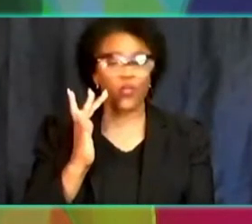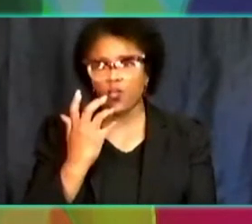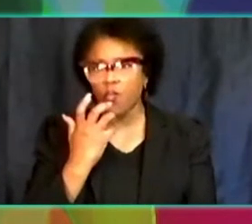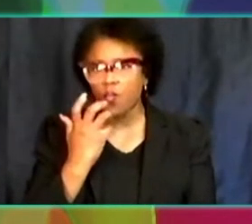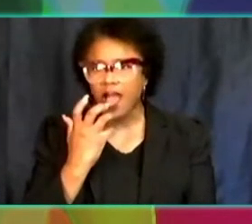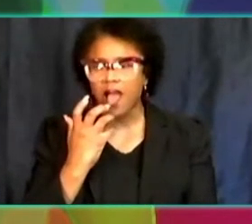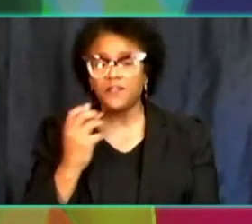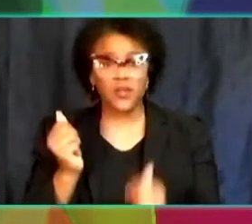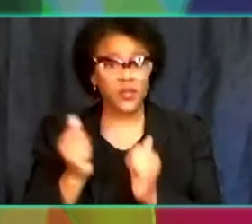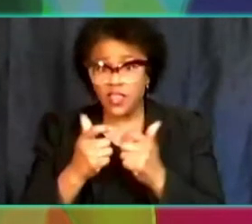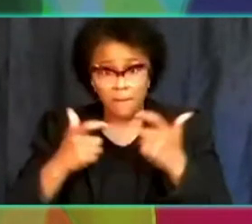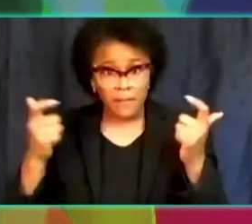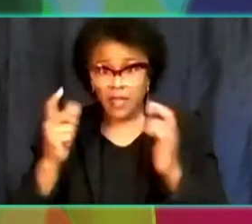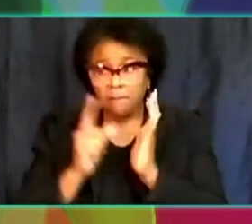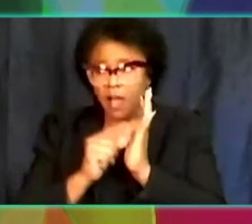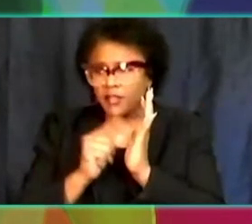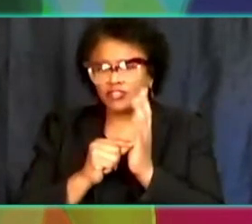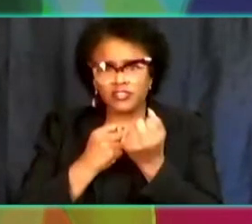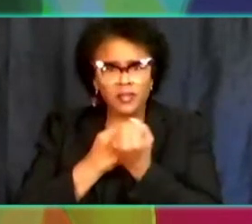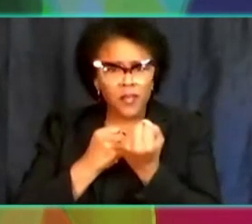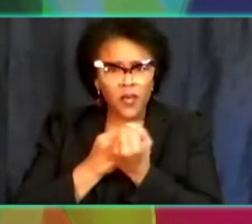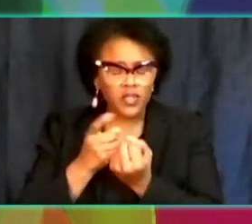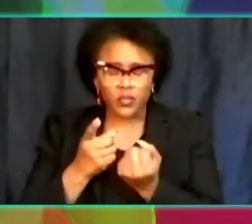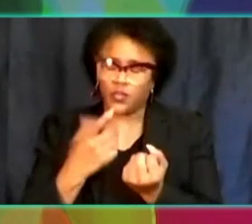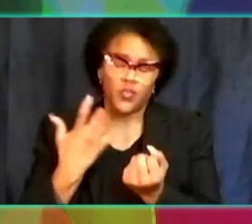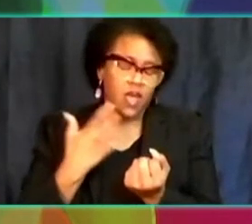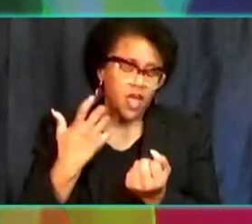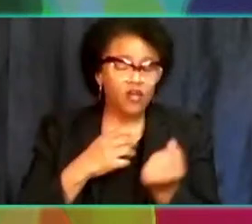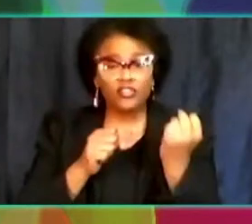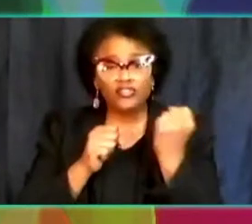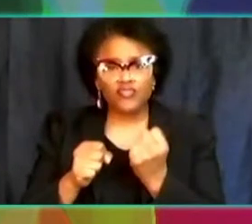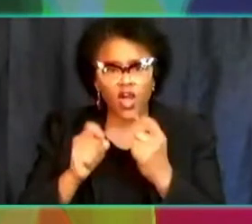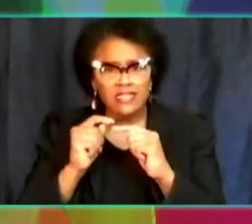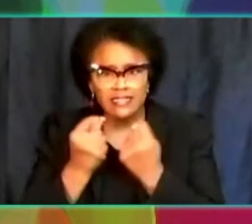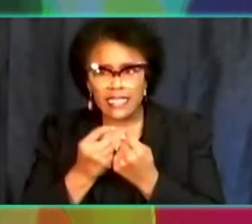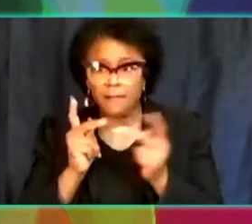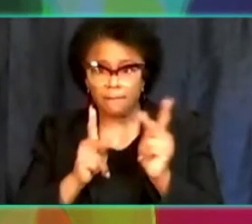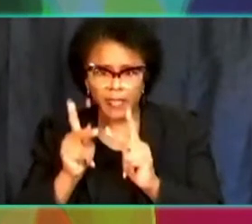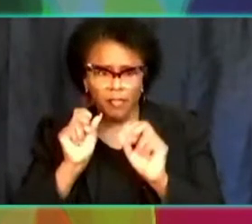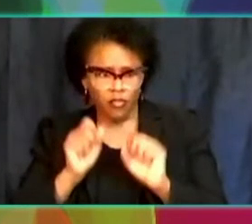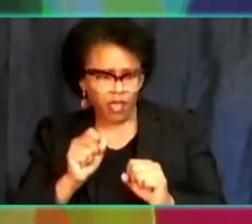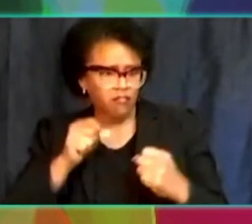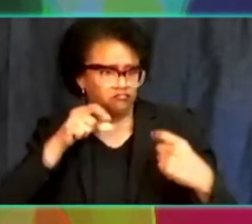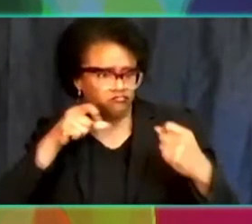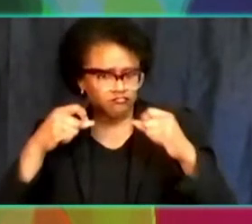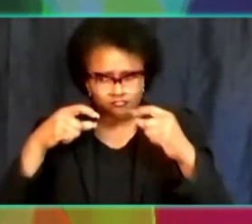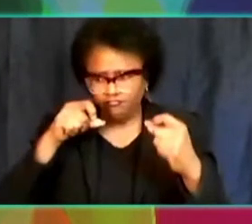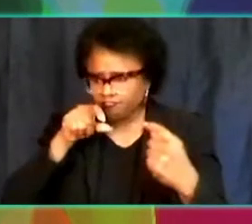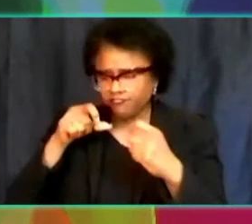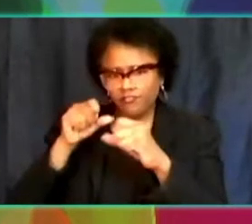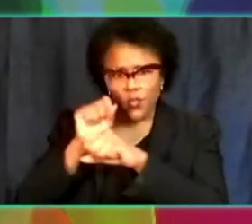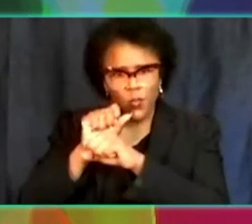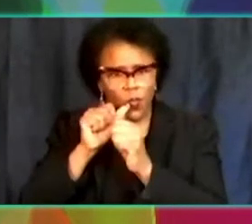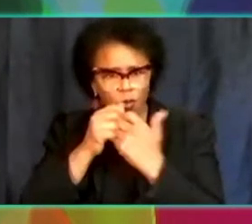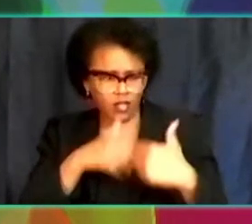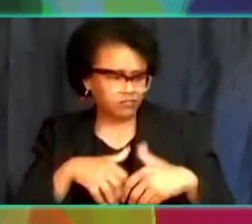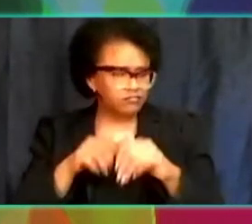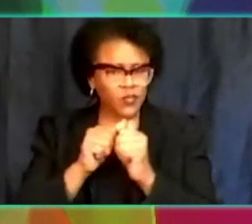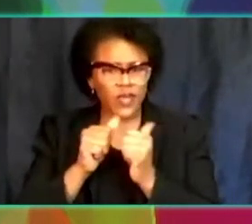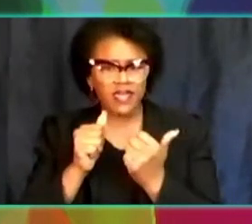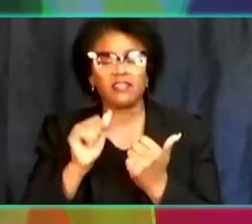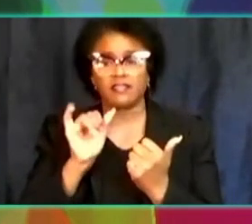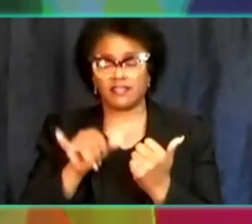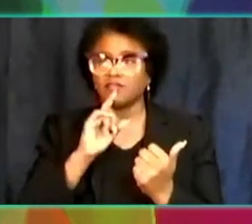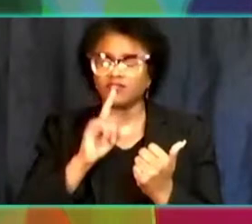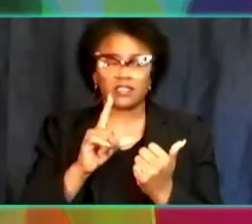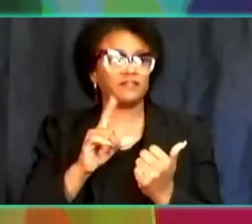big publishers behind you. So having a strong team, finding those people that you can work with is beautiful. Yeah, and I love the idea,